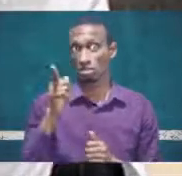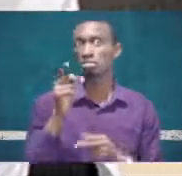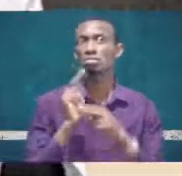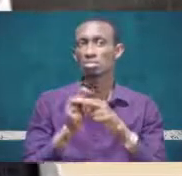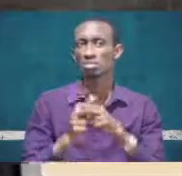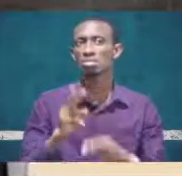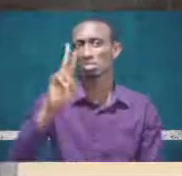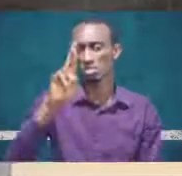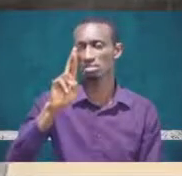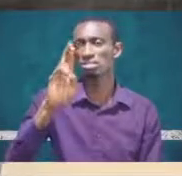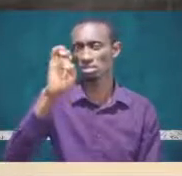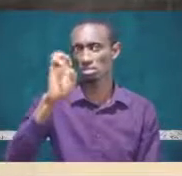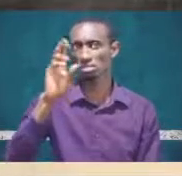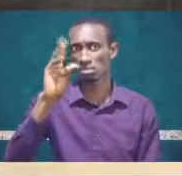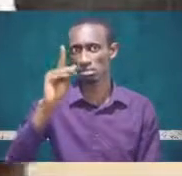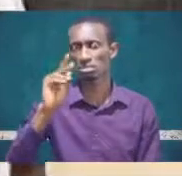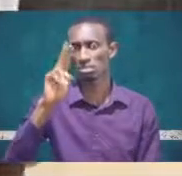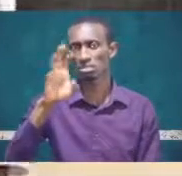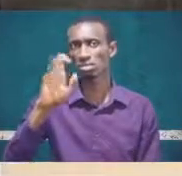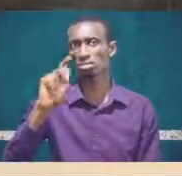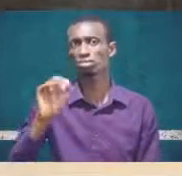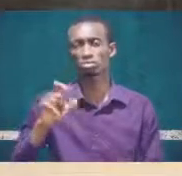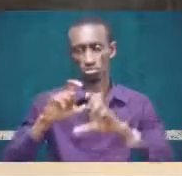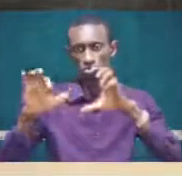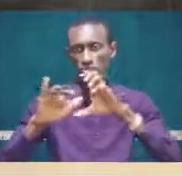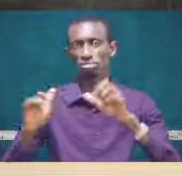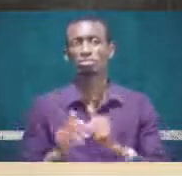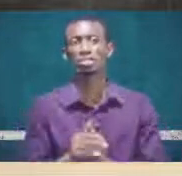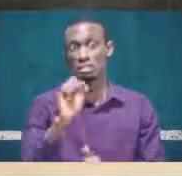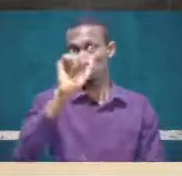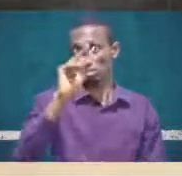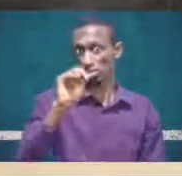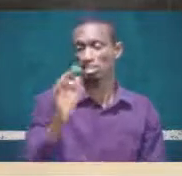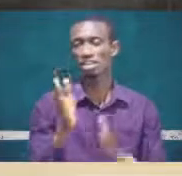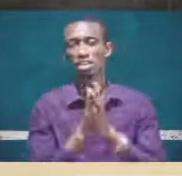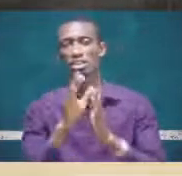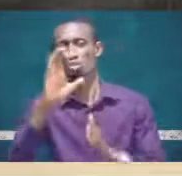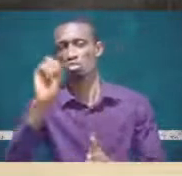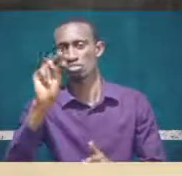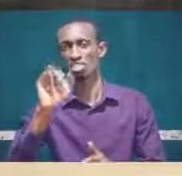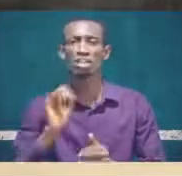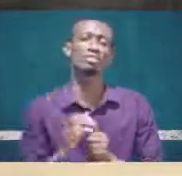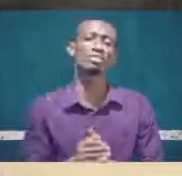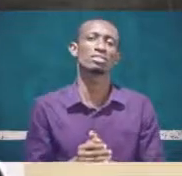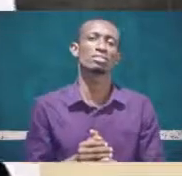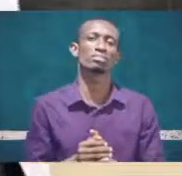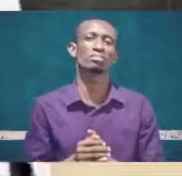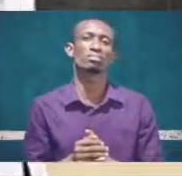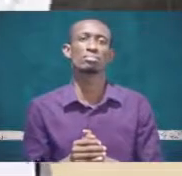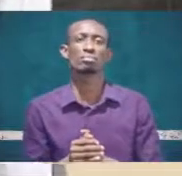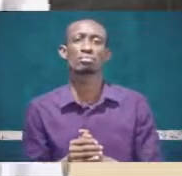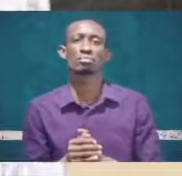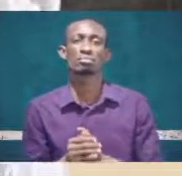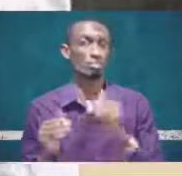for sine and cosine power n, right? We are going to use